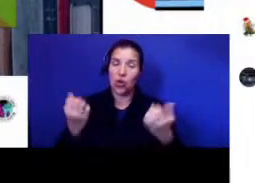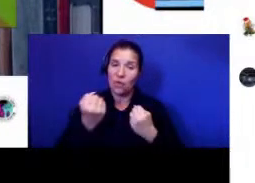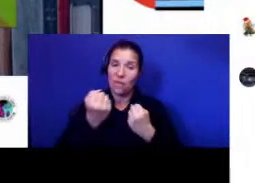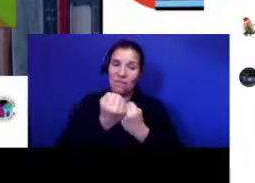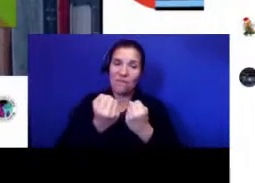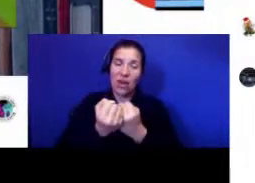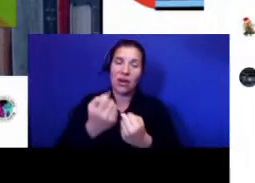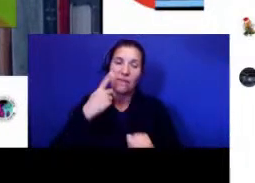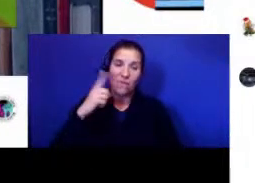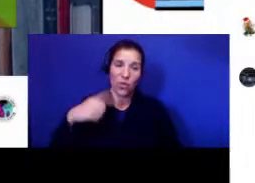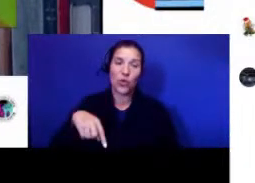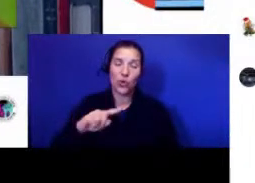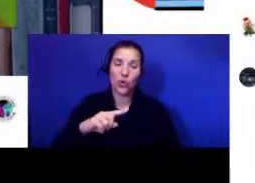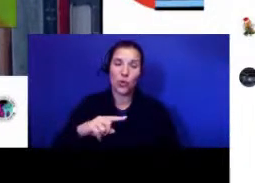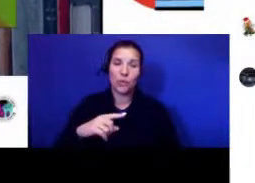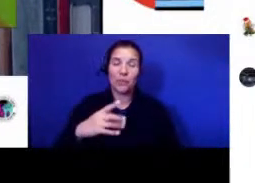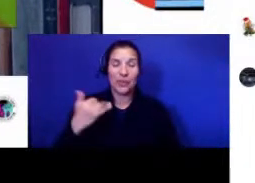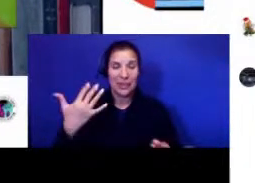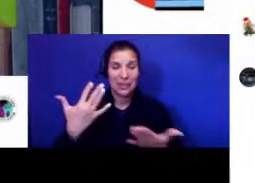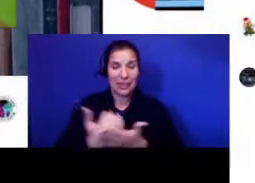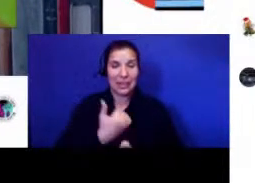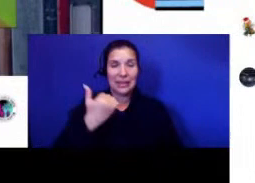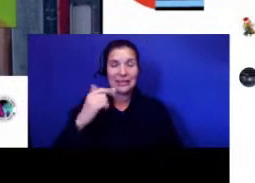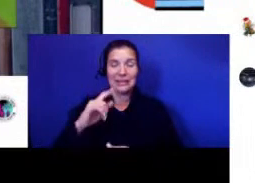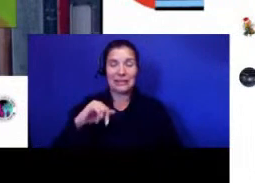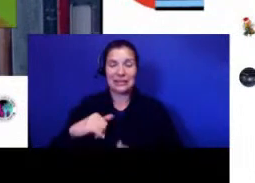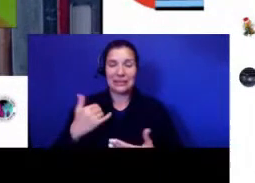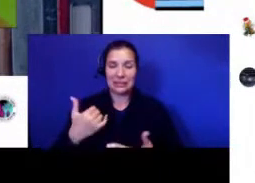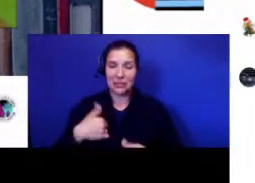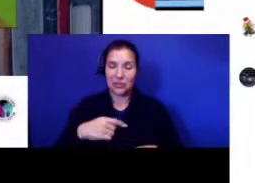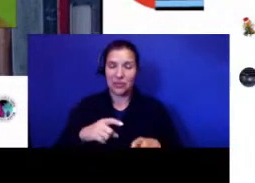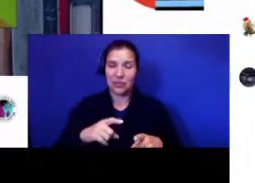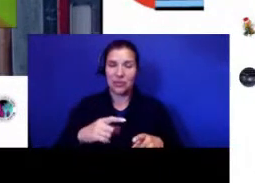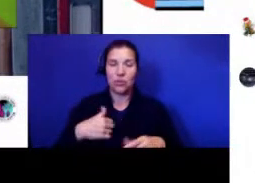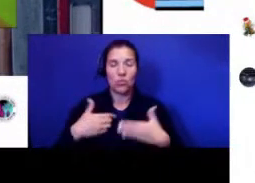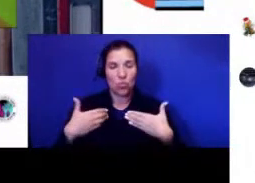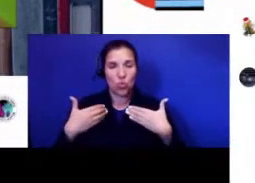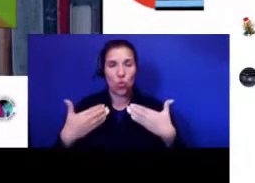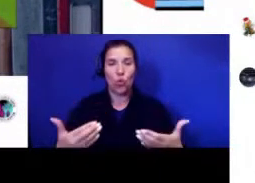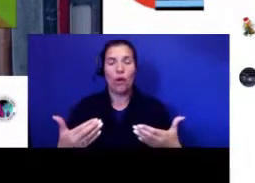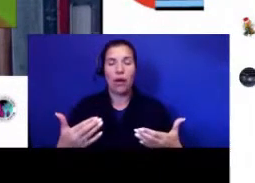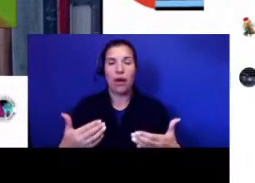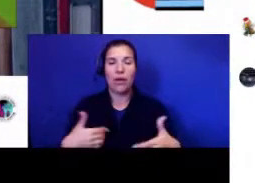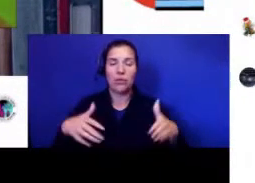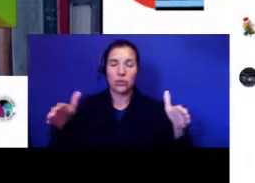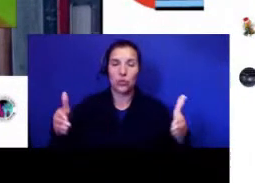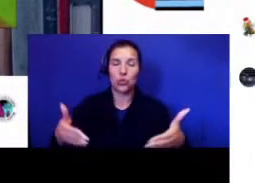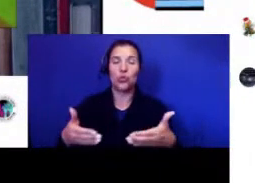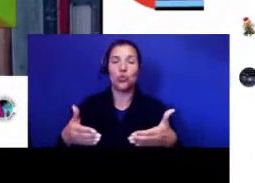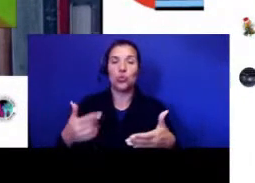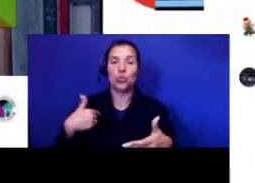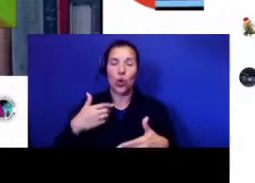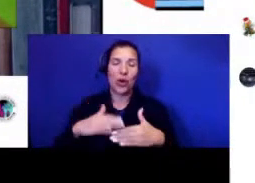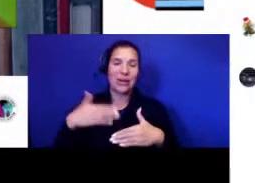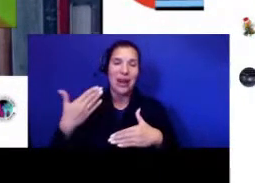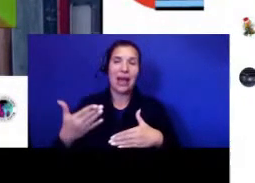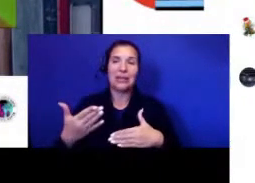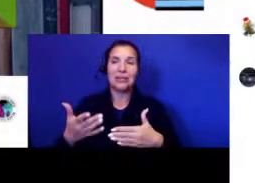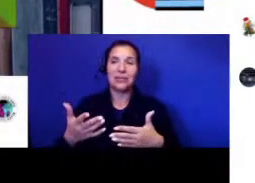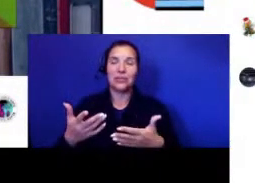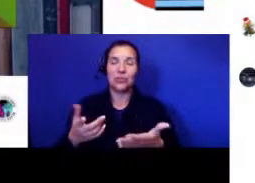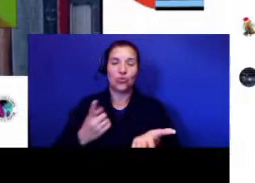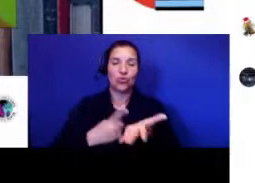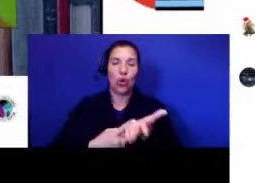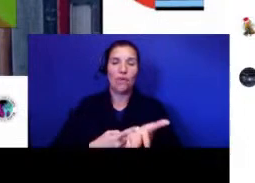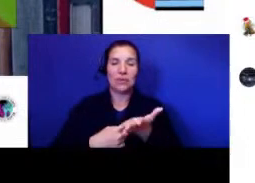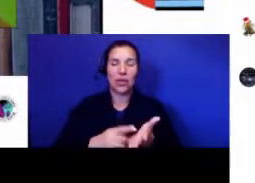you. And at this time, I am going to go ahead and introduce our next conversation, which is about